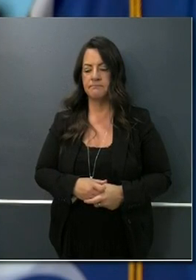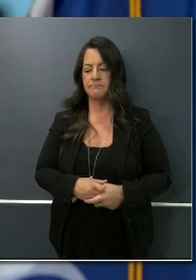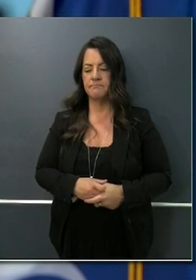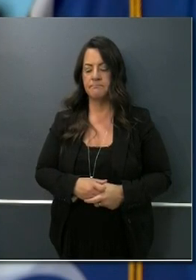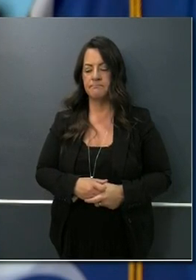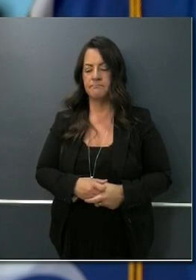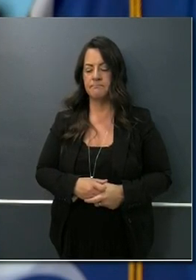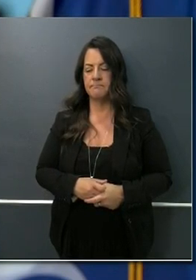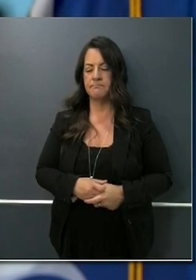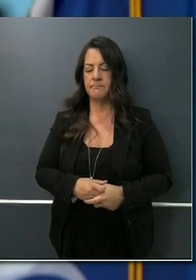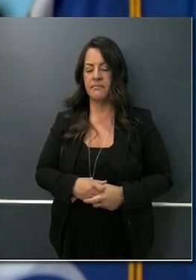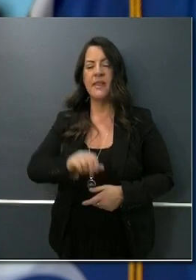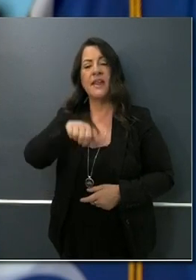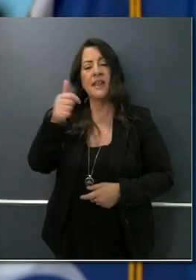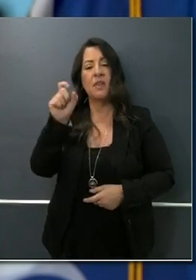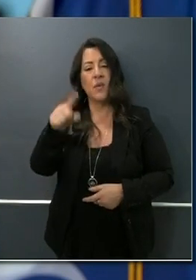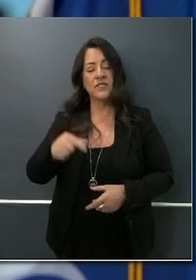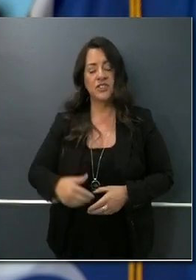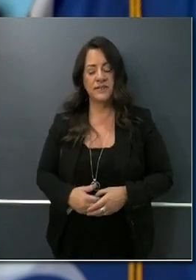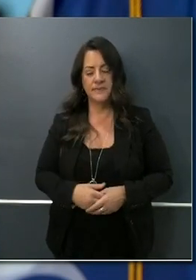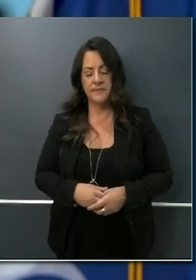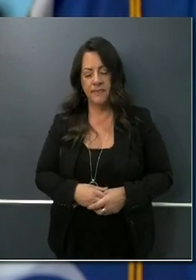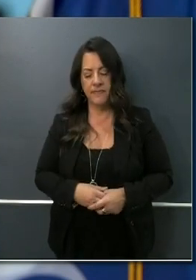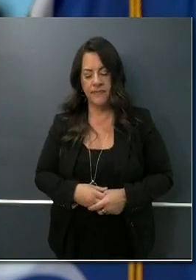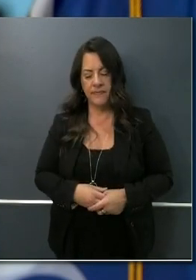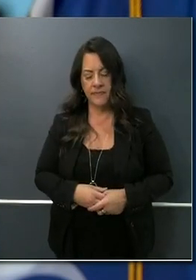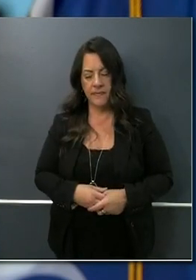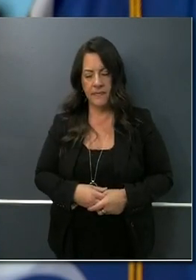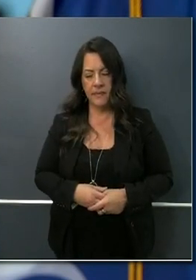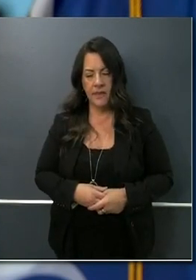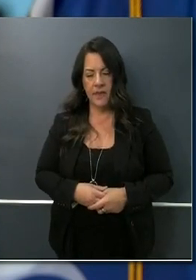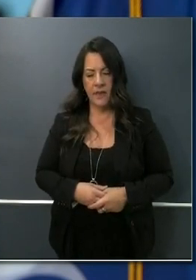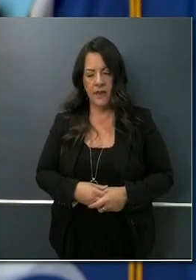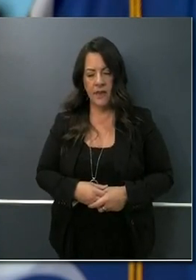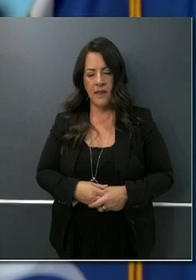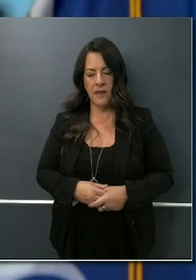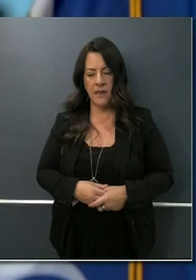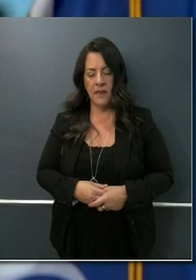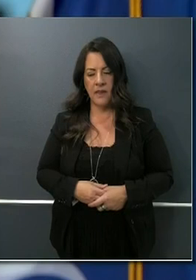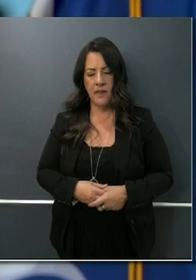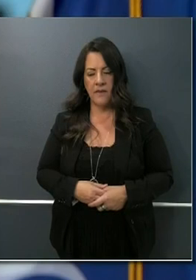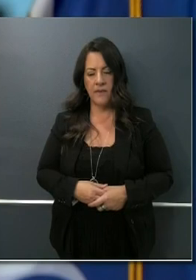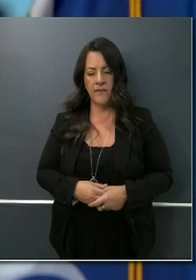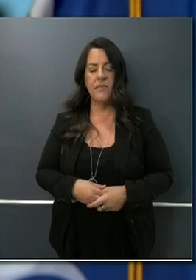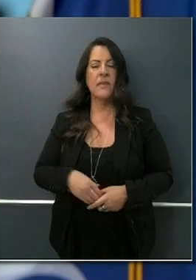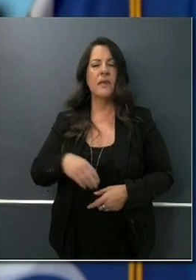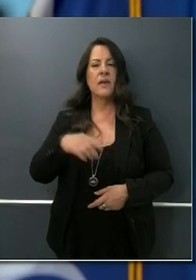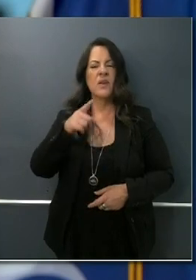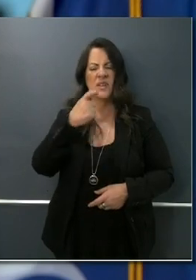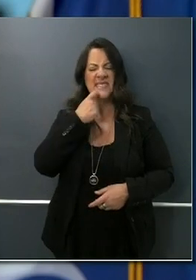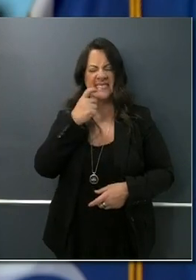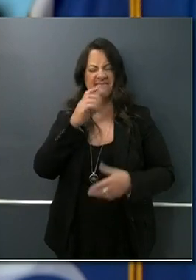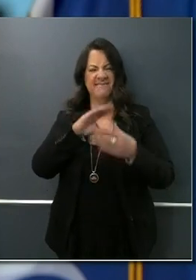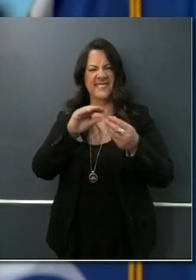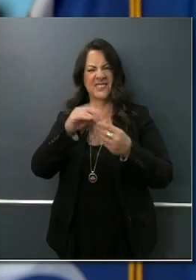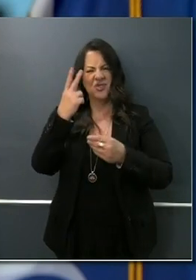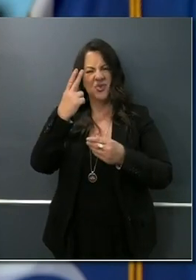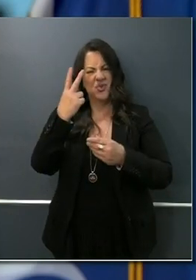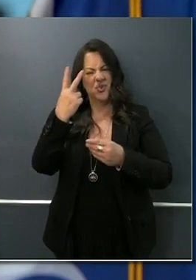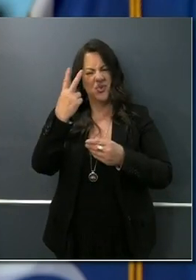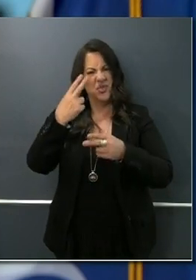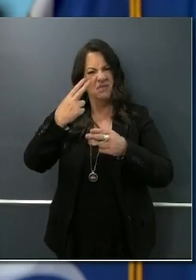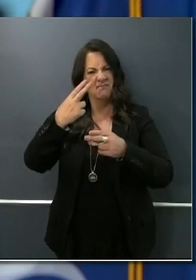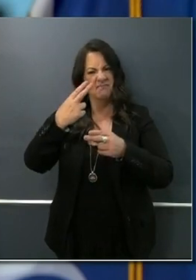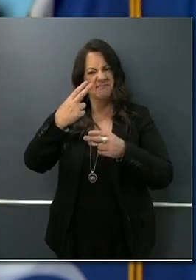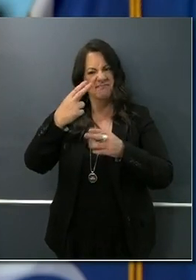Hey, Governor, thanks for taking my question. I wanted to ask you about the 2 new states that joined the regional pact today, Nevada